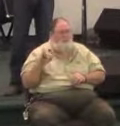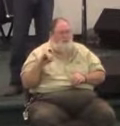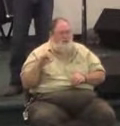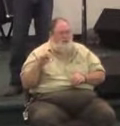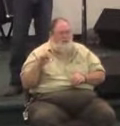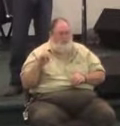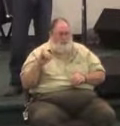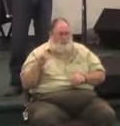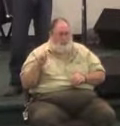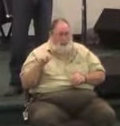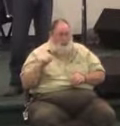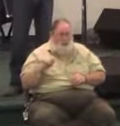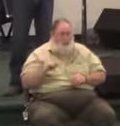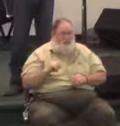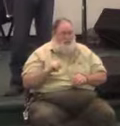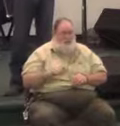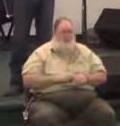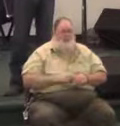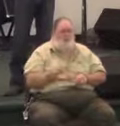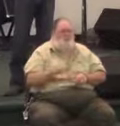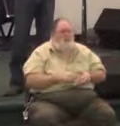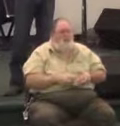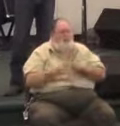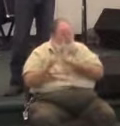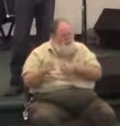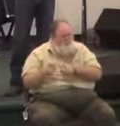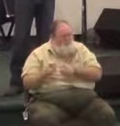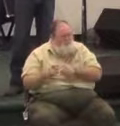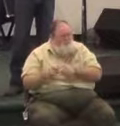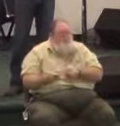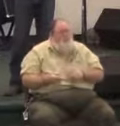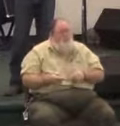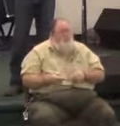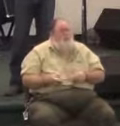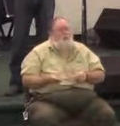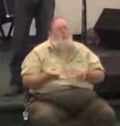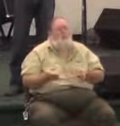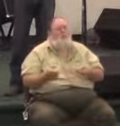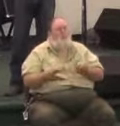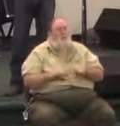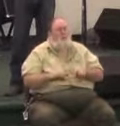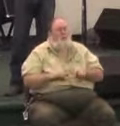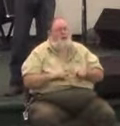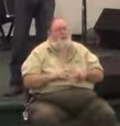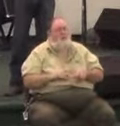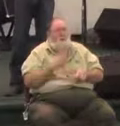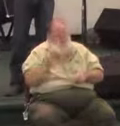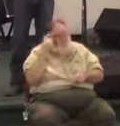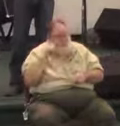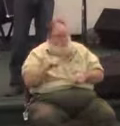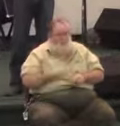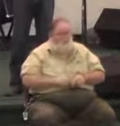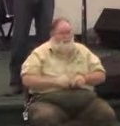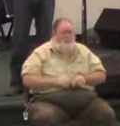We can't judge if people, the guy beside us or the gal beside us next, are tithing or not, because it's none of their